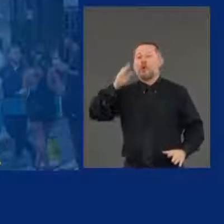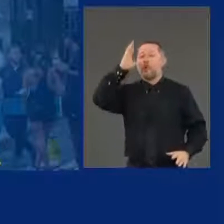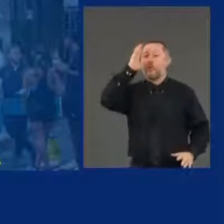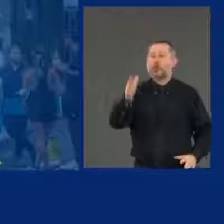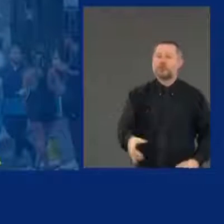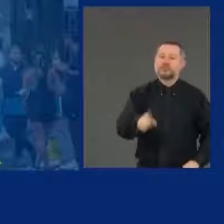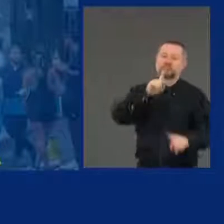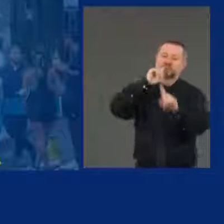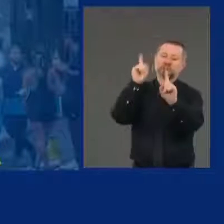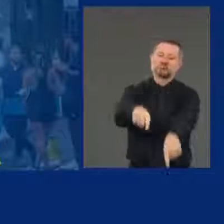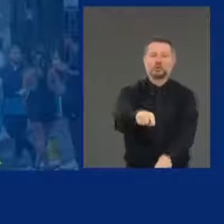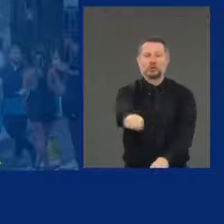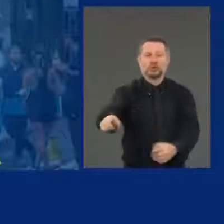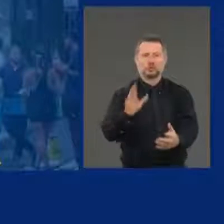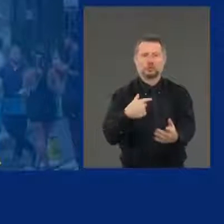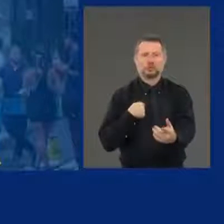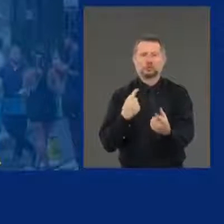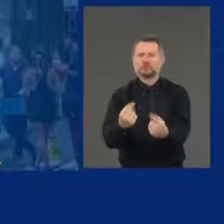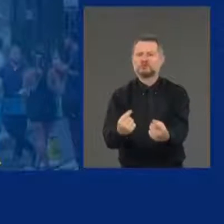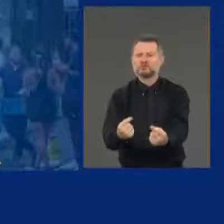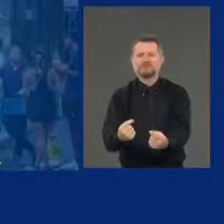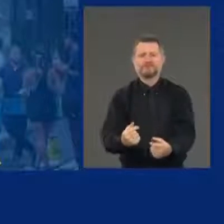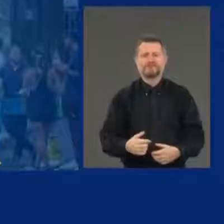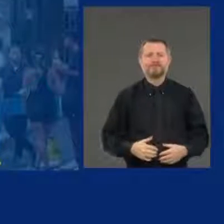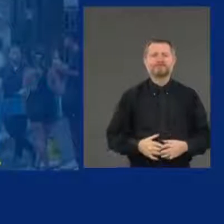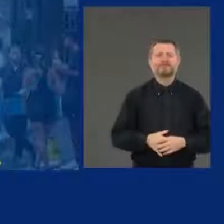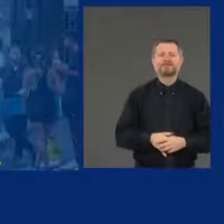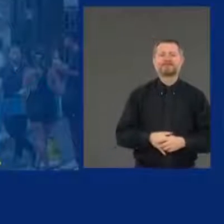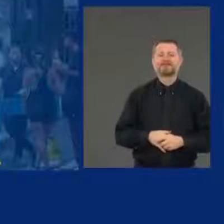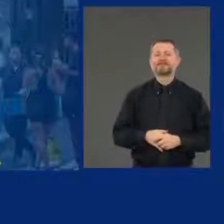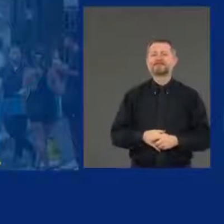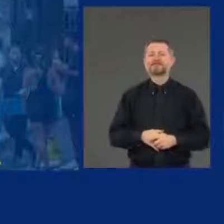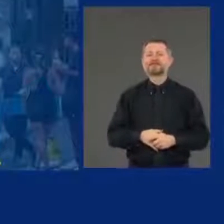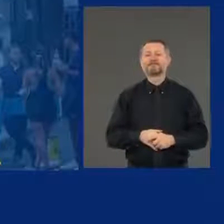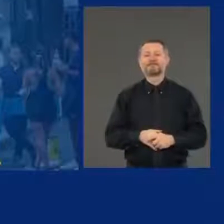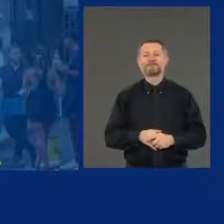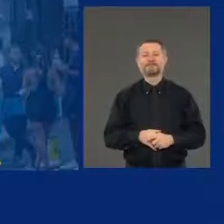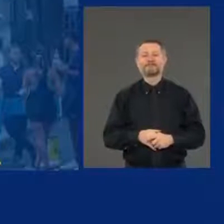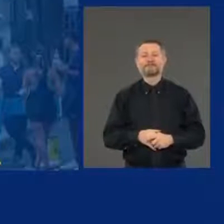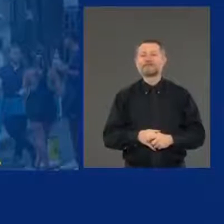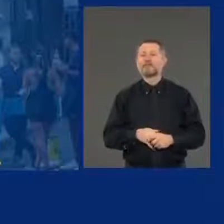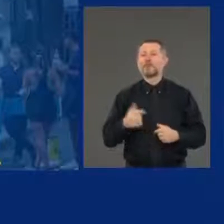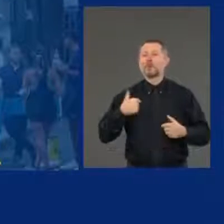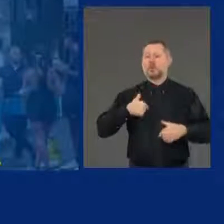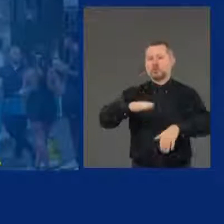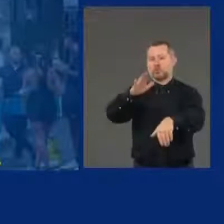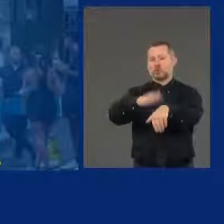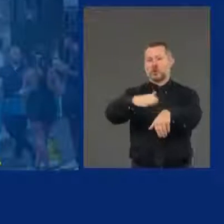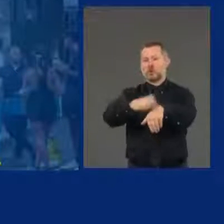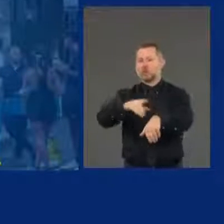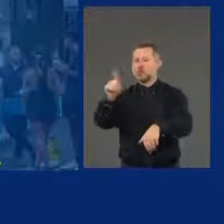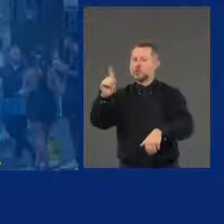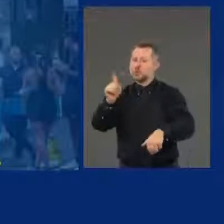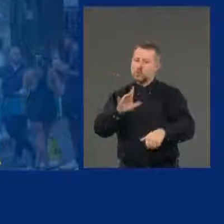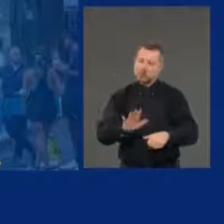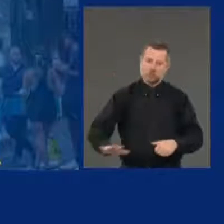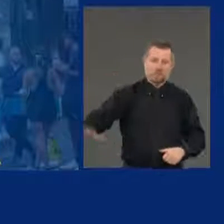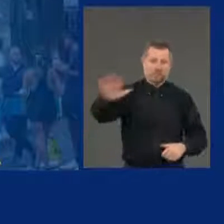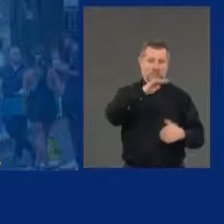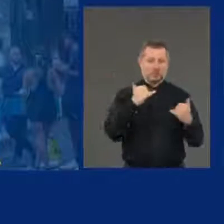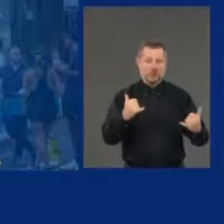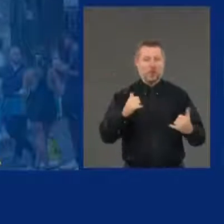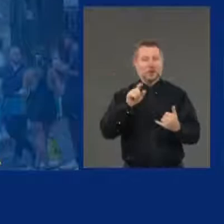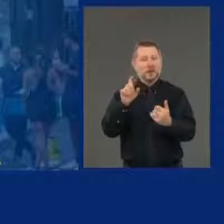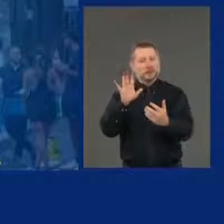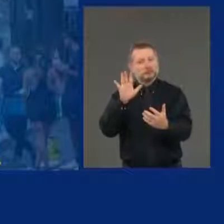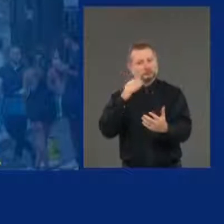That is what is going to happen here. And I am warning today, in a nice